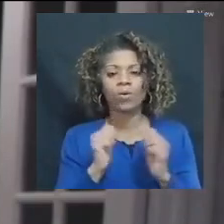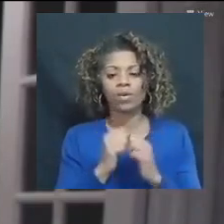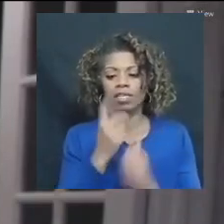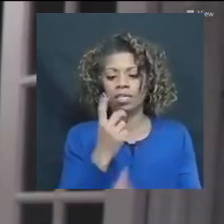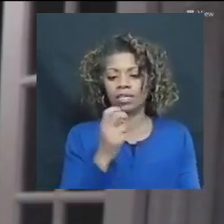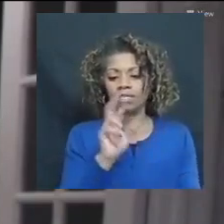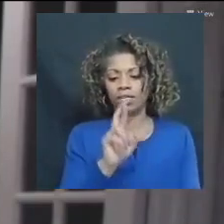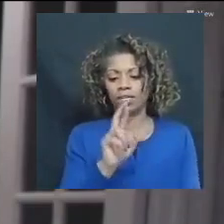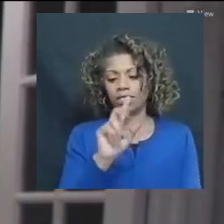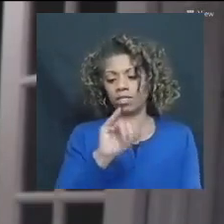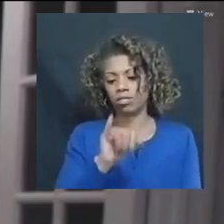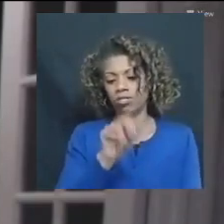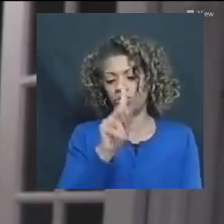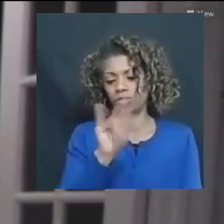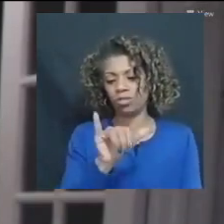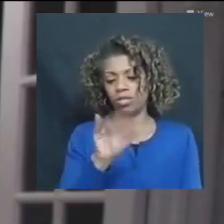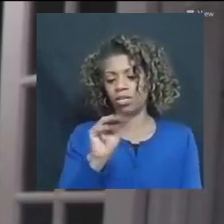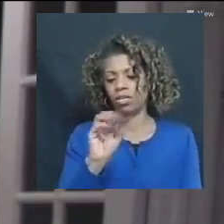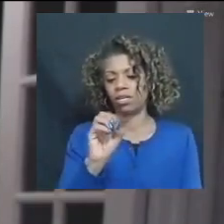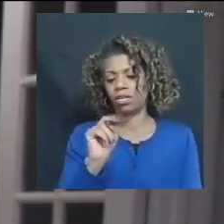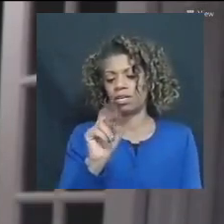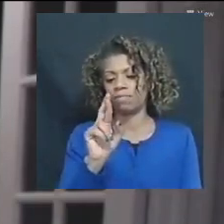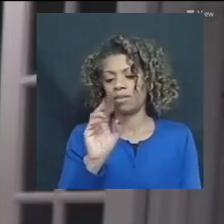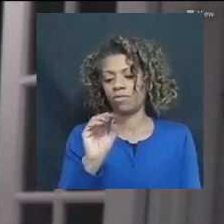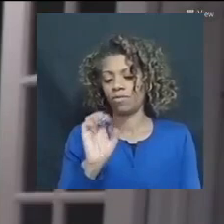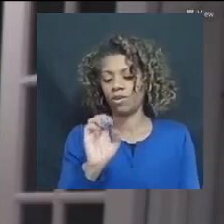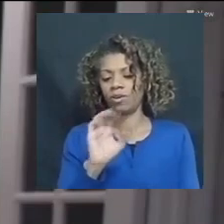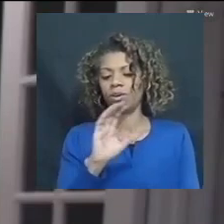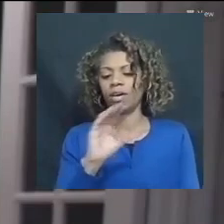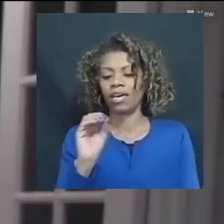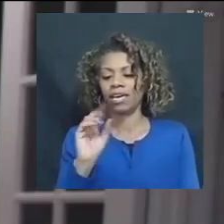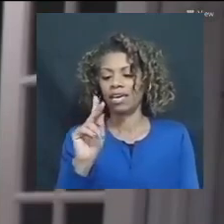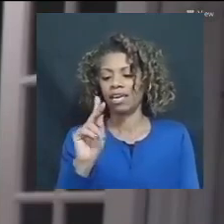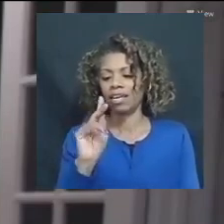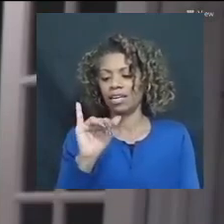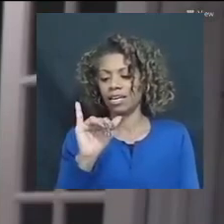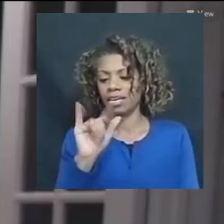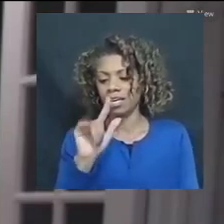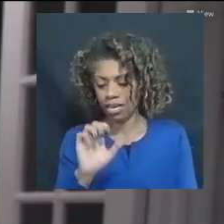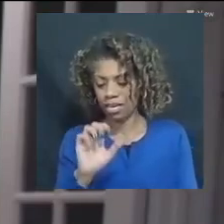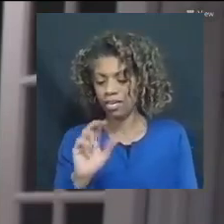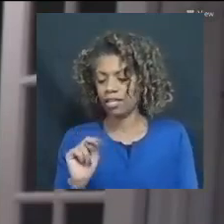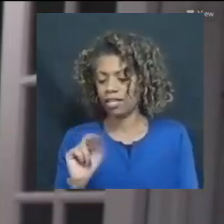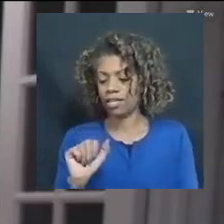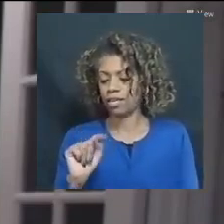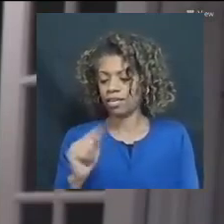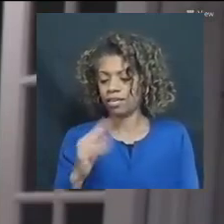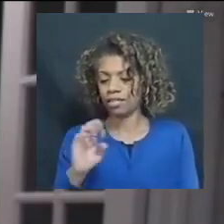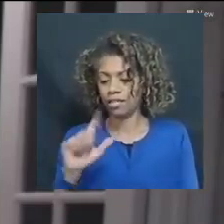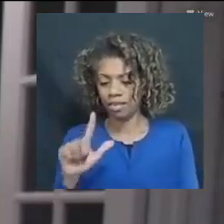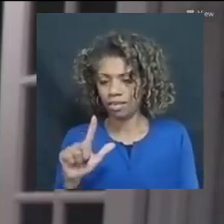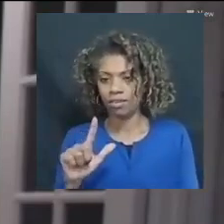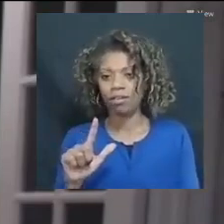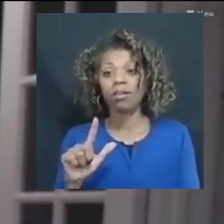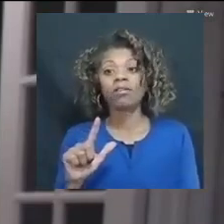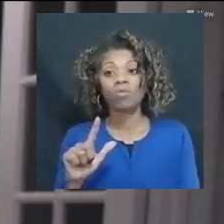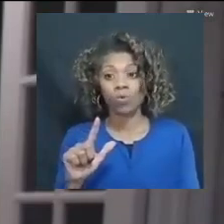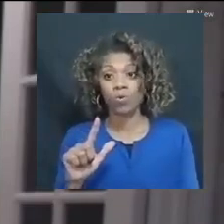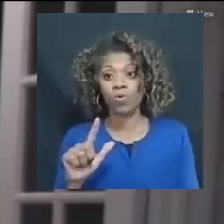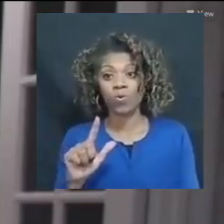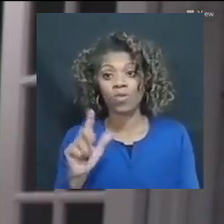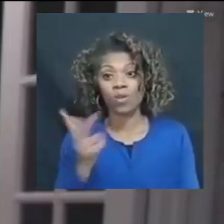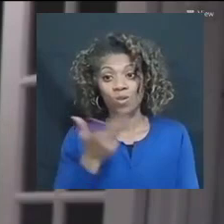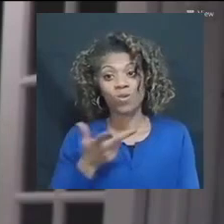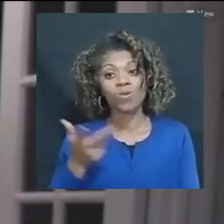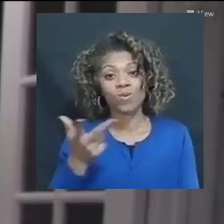CDC Foundation, and also with Kyle and Nathaniel. If you're in that room, you're in for a real treat, and you're not going to miss it either, frankly, because again, you can watch